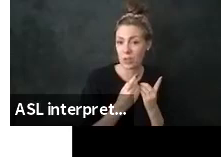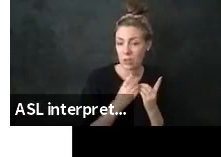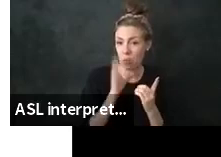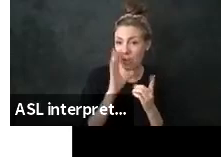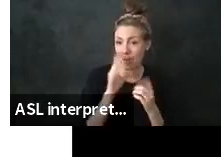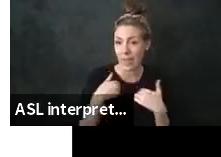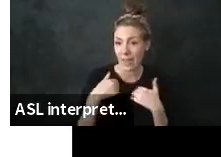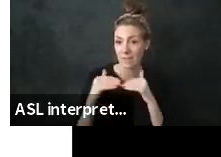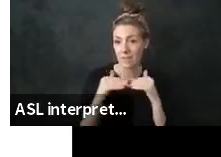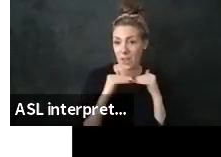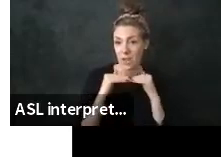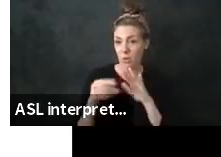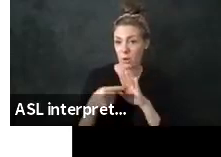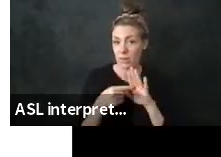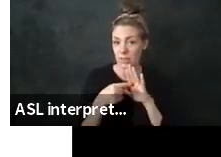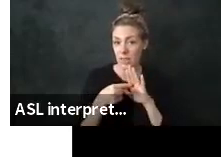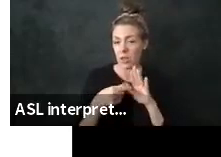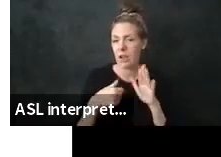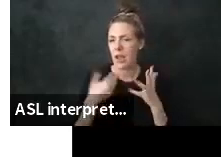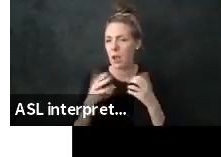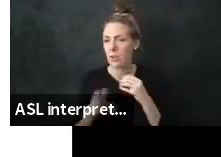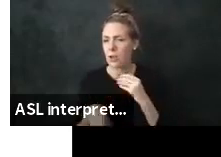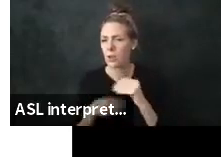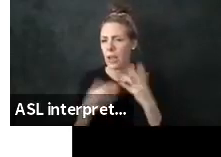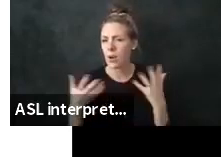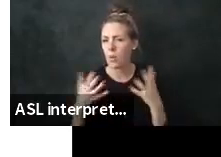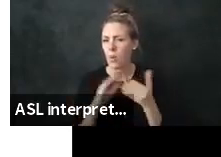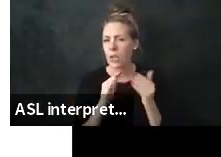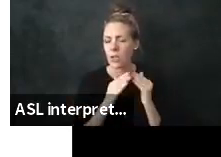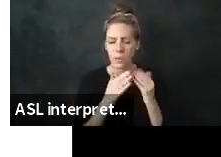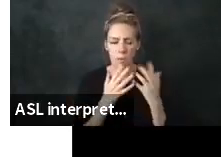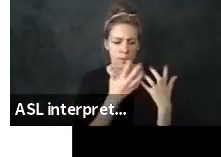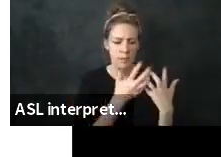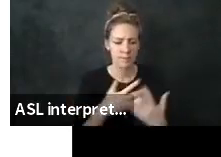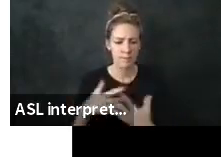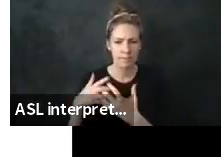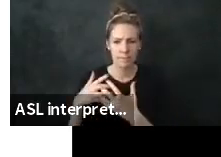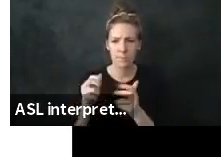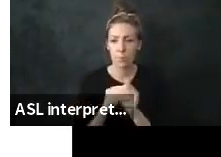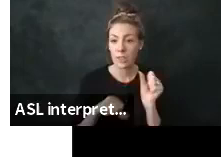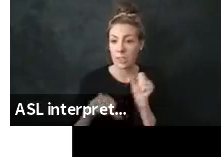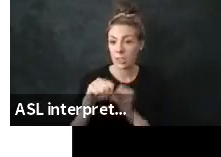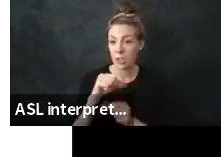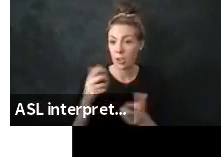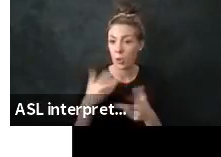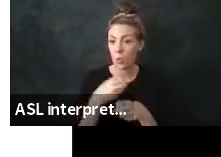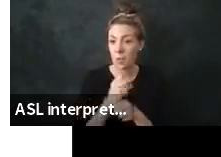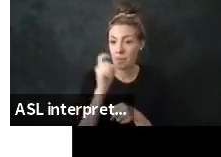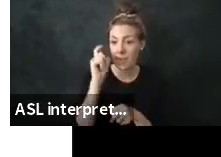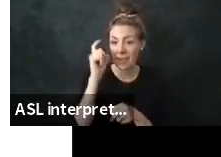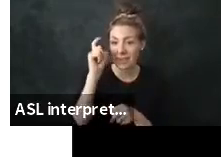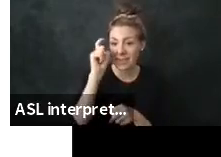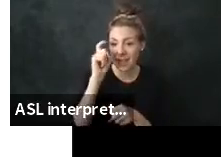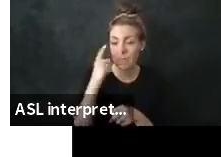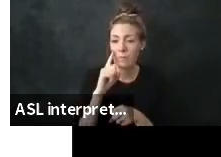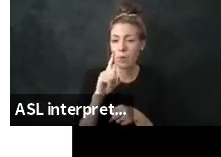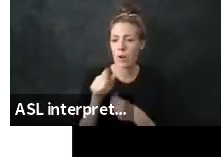representation? I want to add to this, what communities align with one another? What makes sense for a particular community?